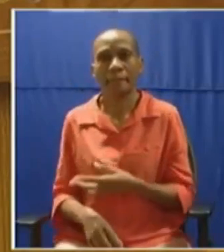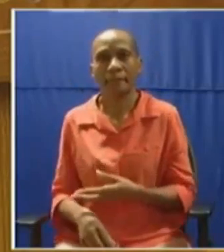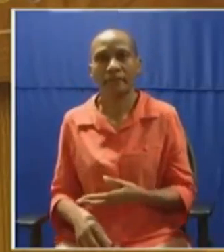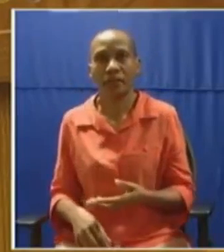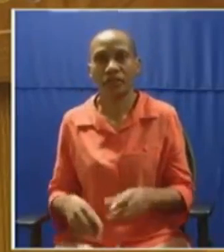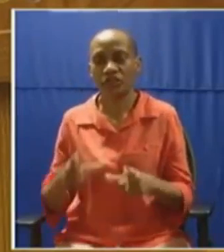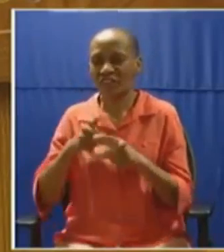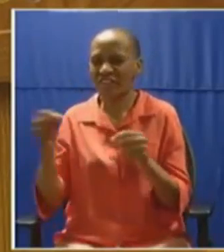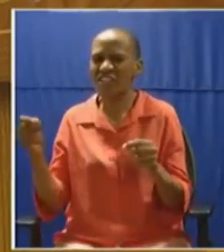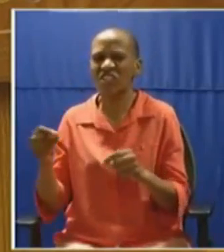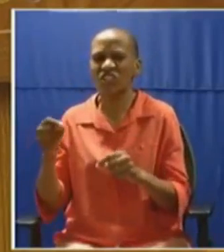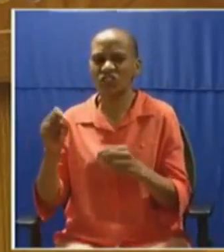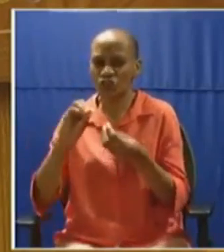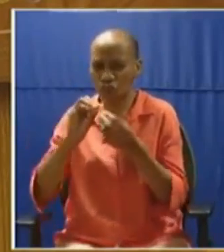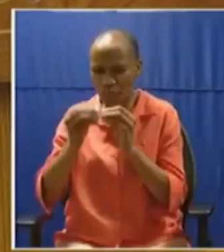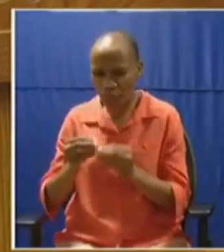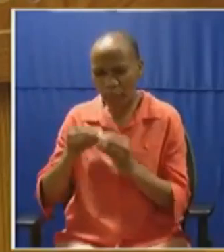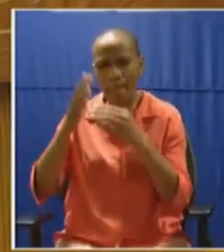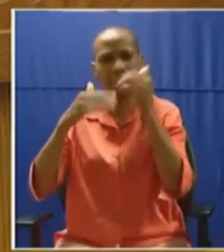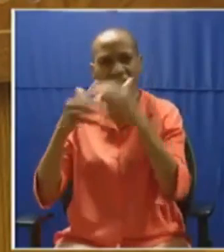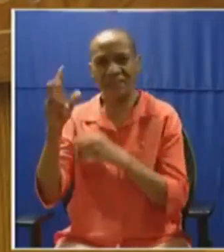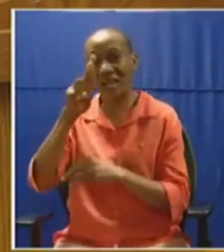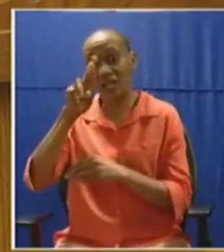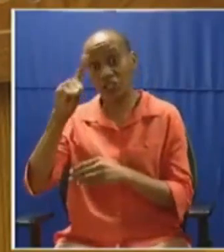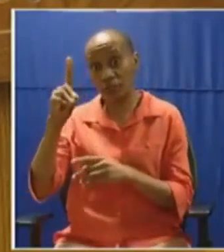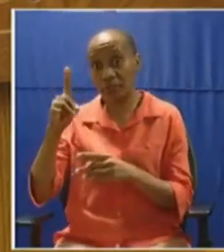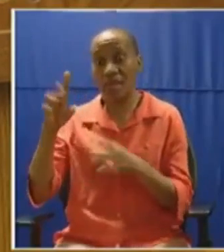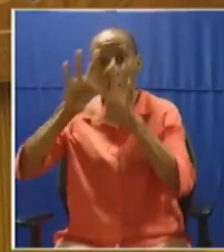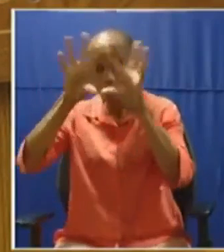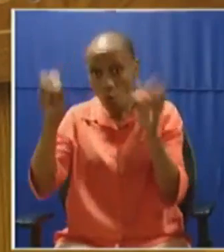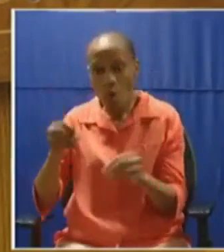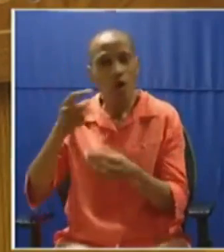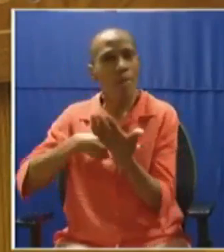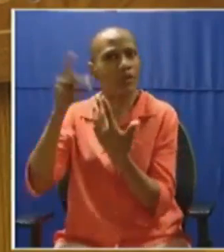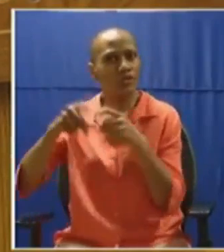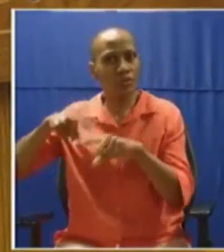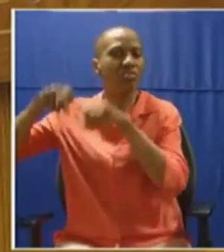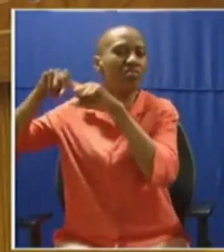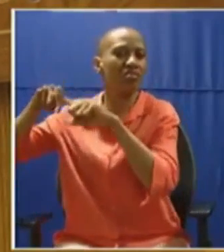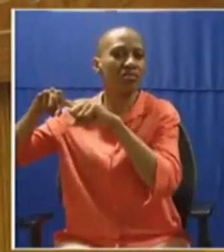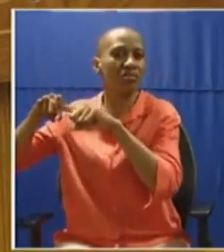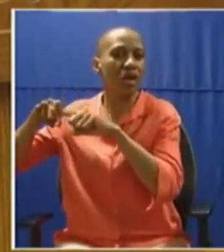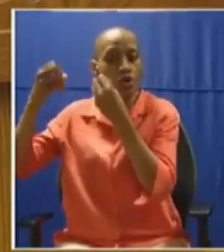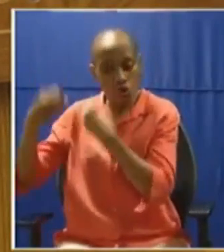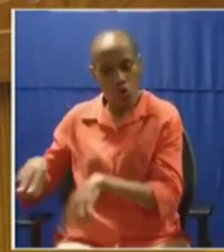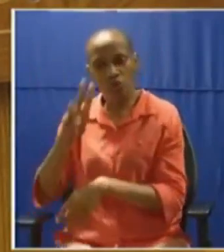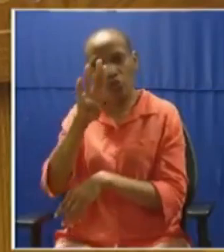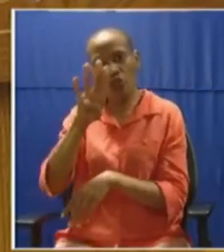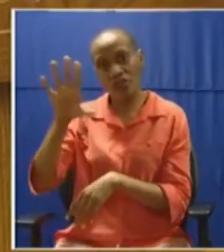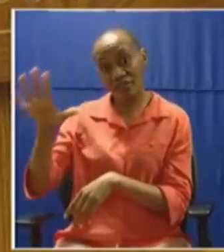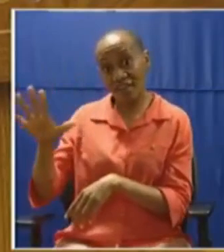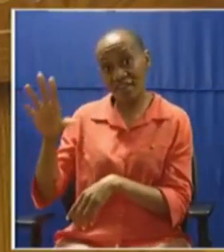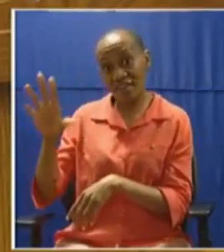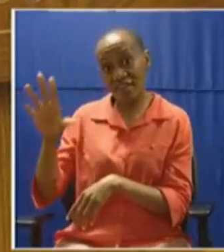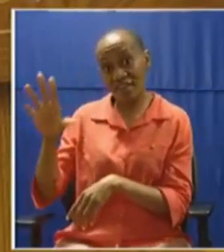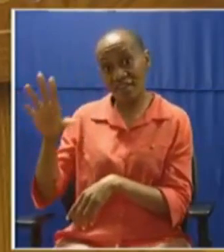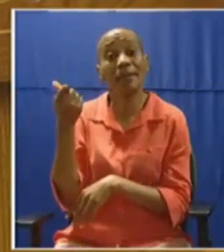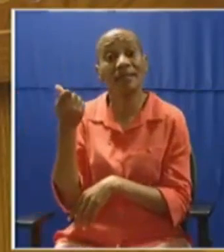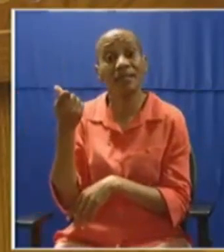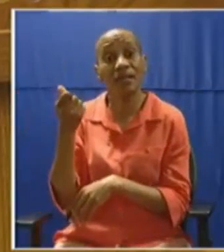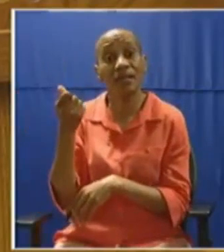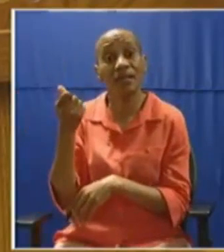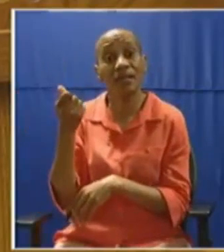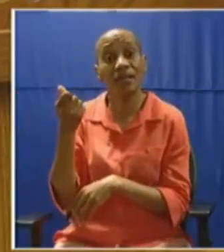completion of hundreds of RDP houses are on hold because of the loss of some 245 million rand invested illegally